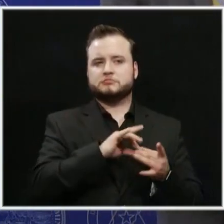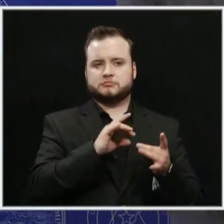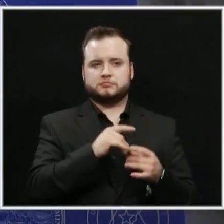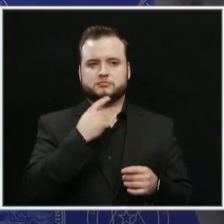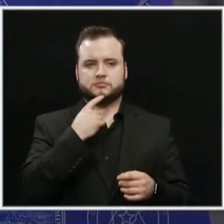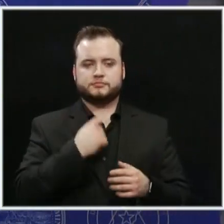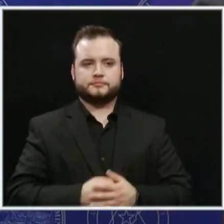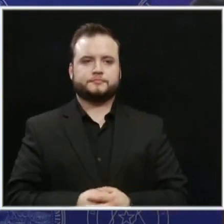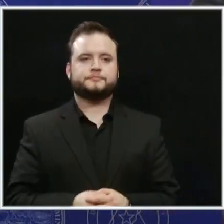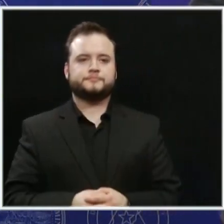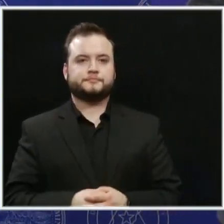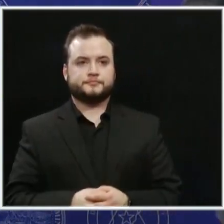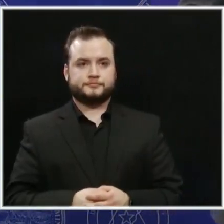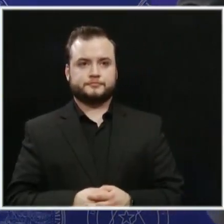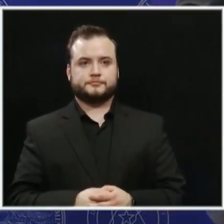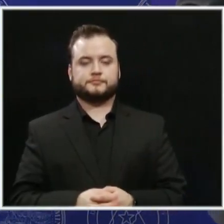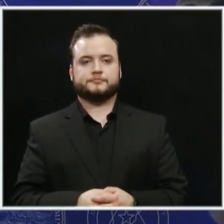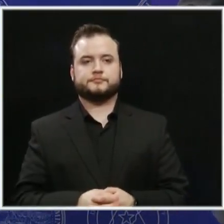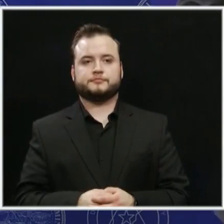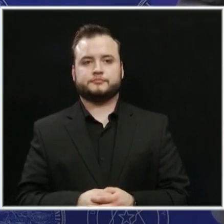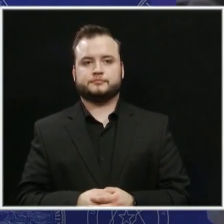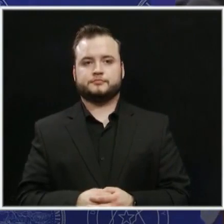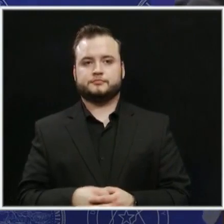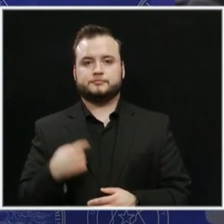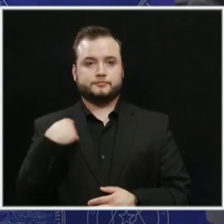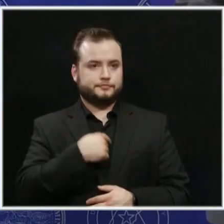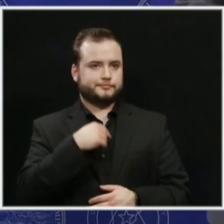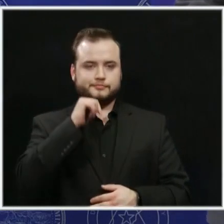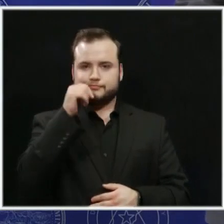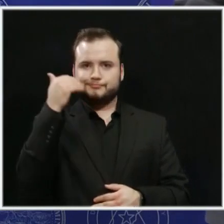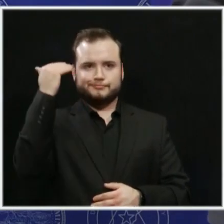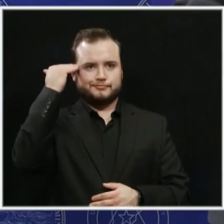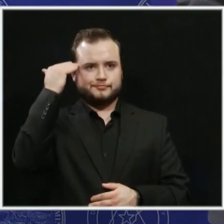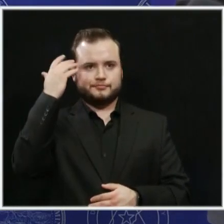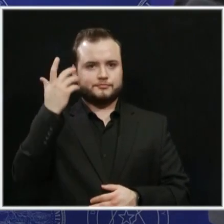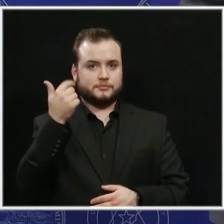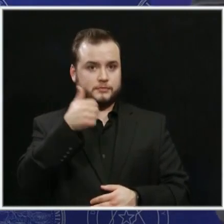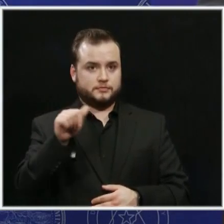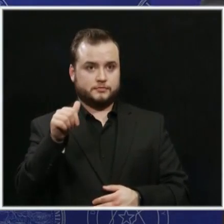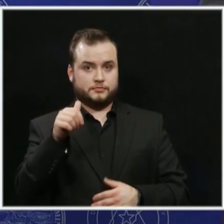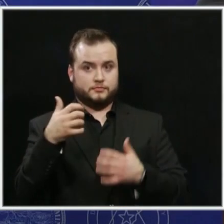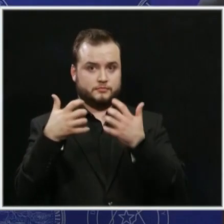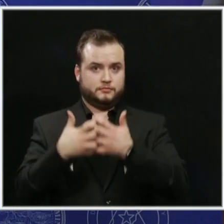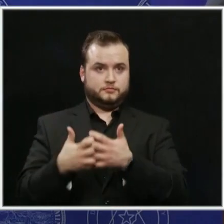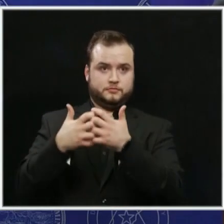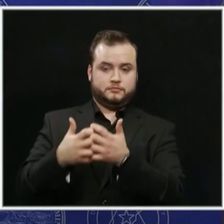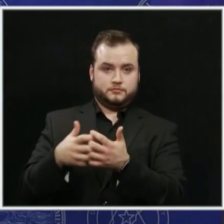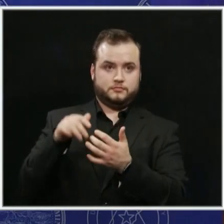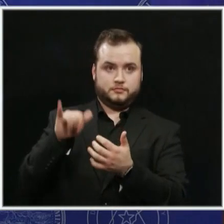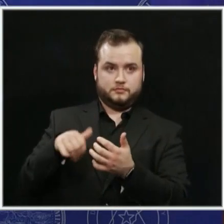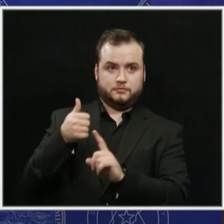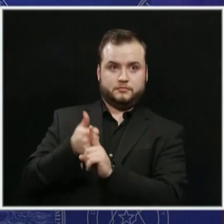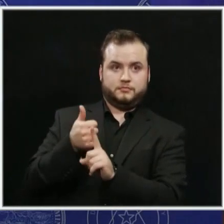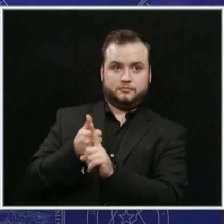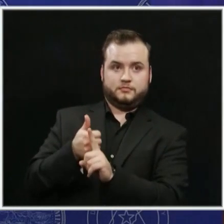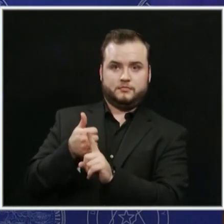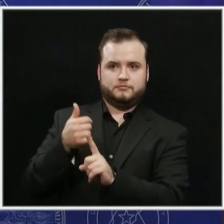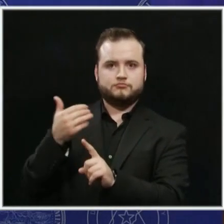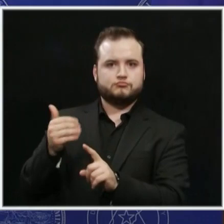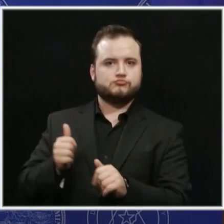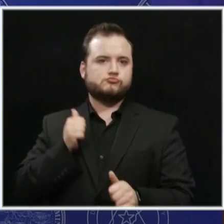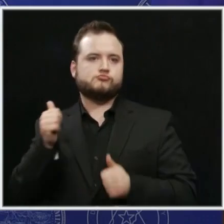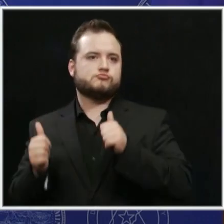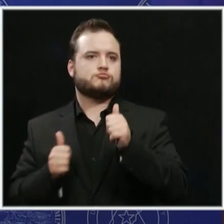aware of any plants that are kind of proactively doing testing. More and more of them are doing